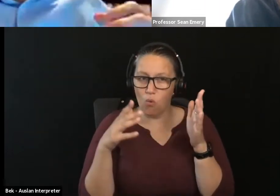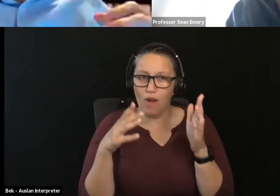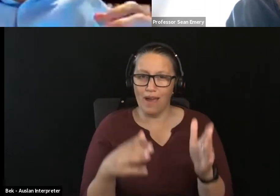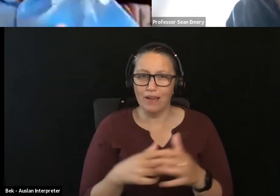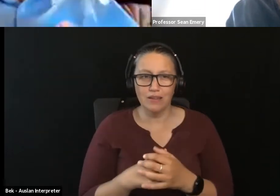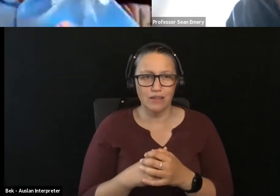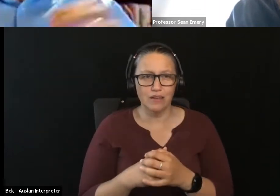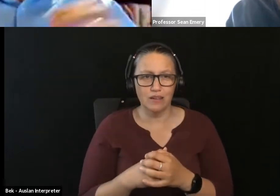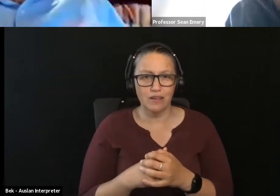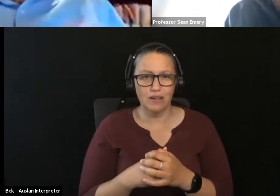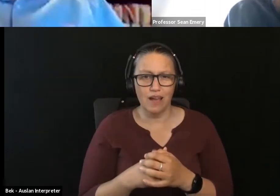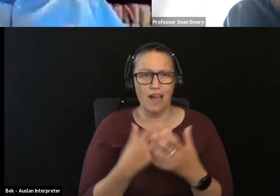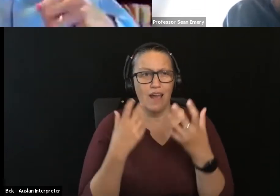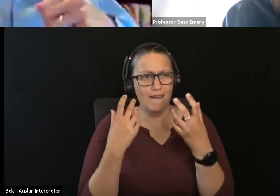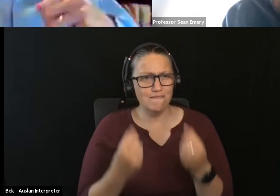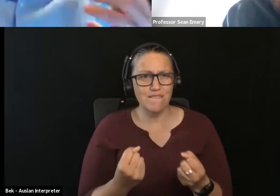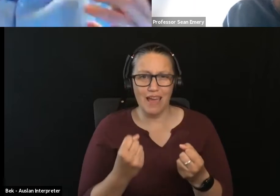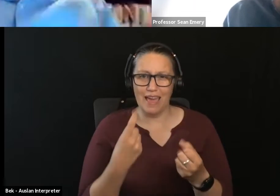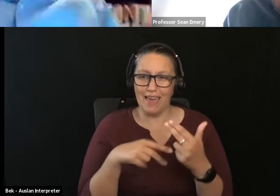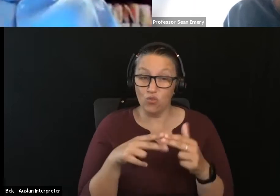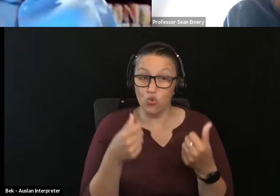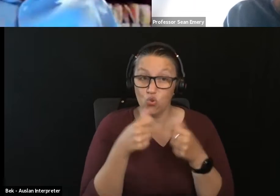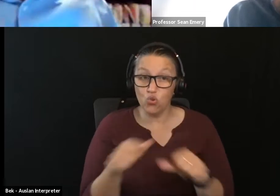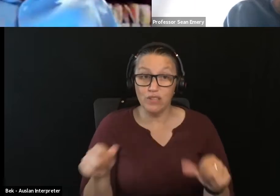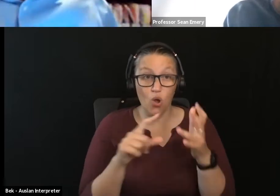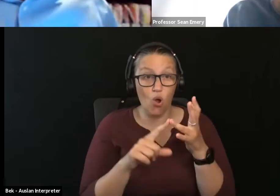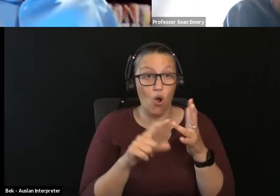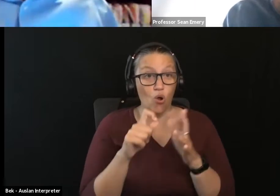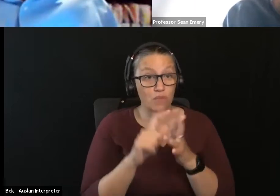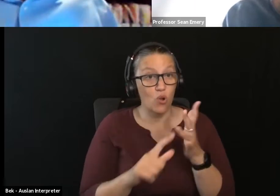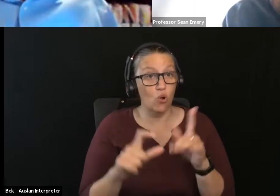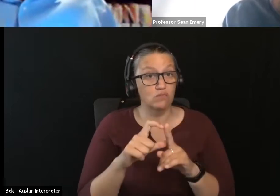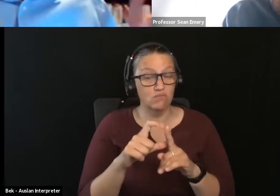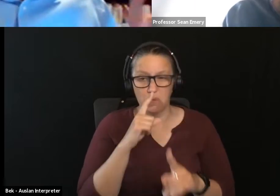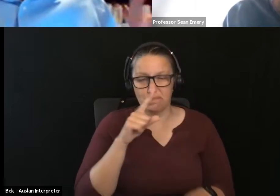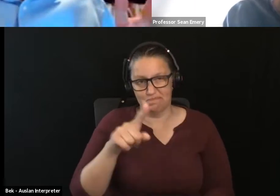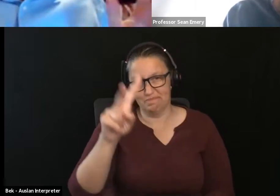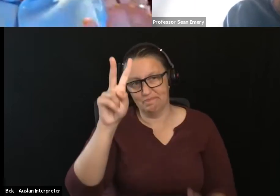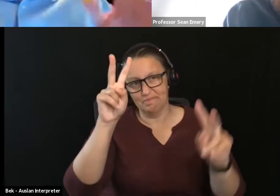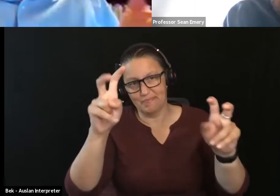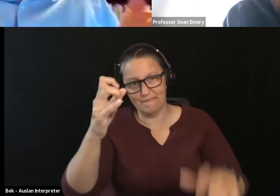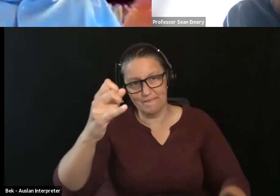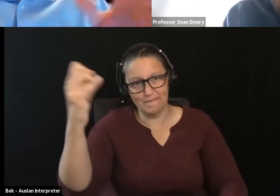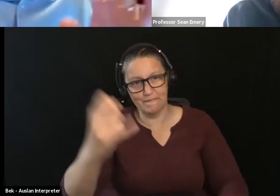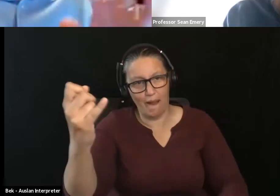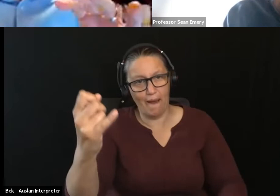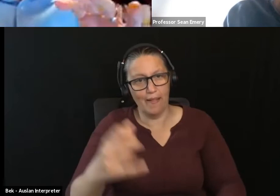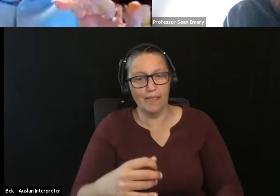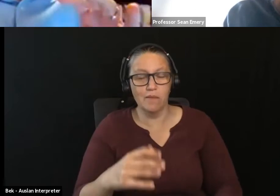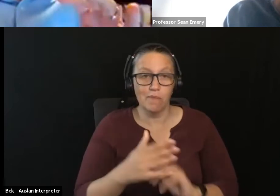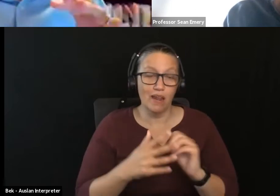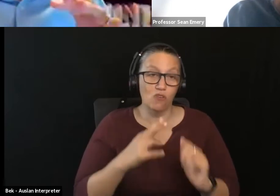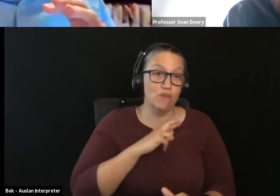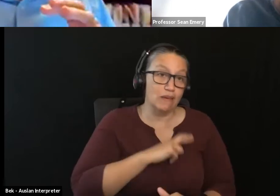that if you're still taking an opioid, you're a failure. And that gets mixed up with religious